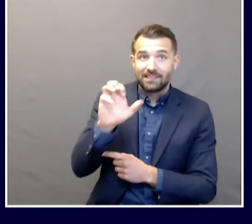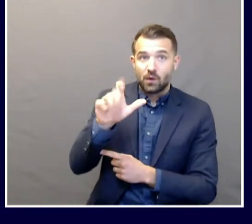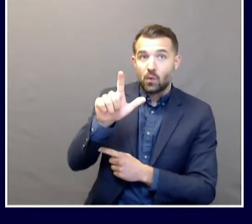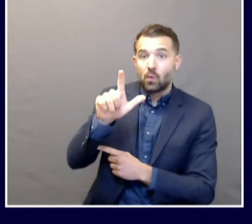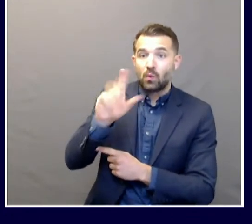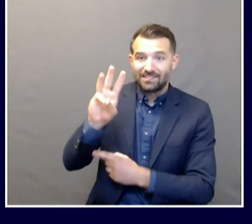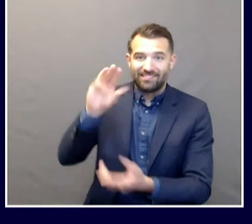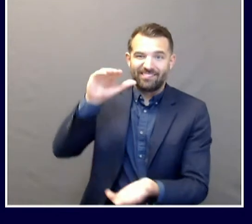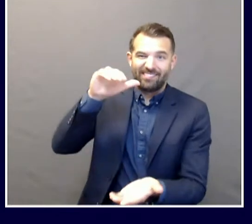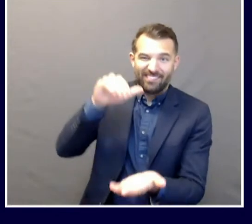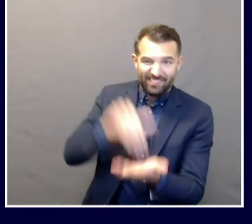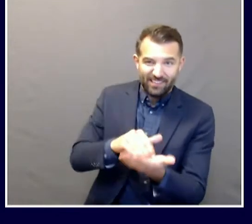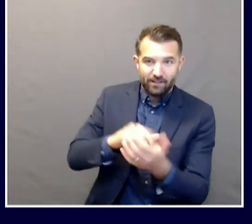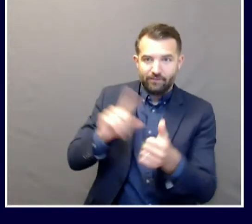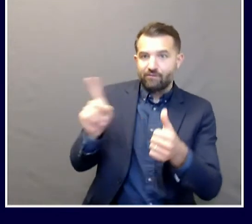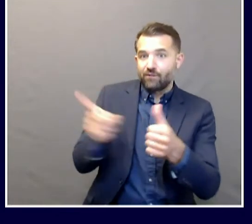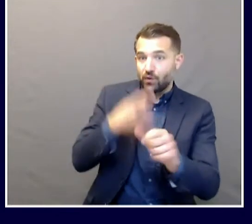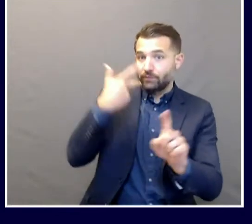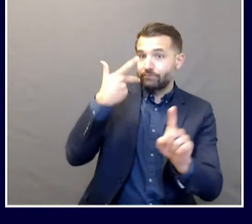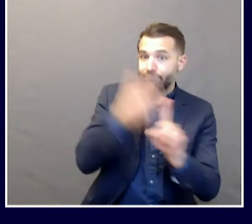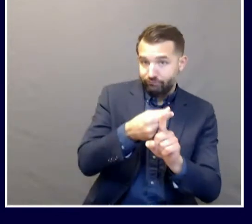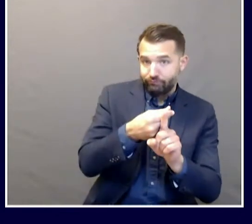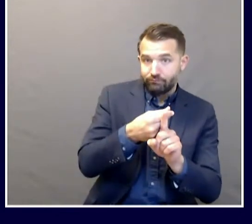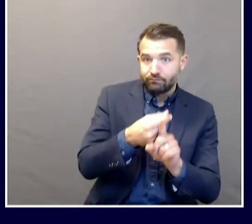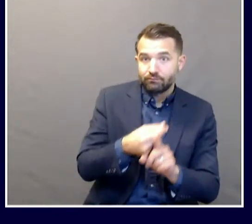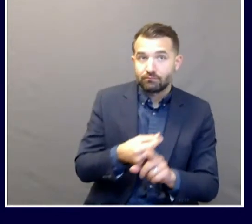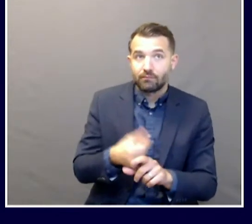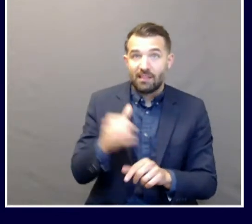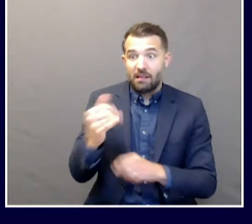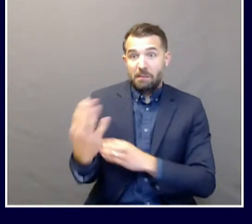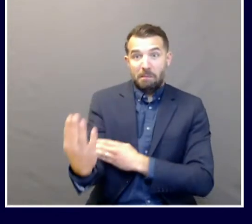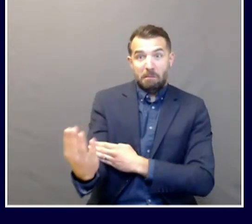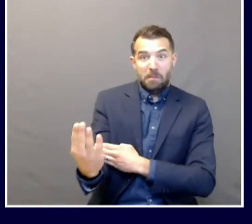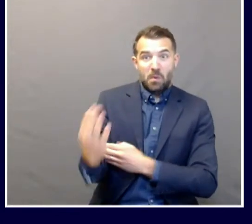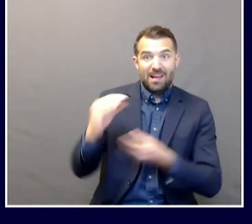first doses. And as of this morning,